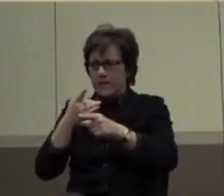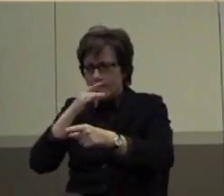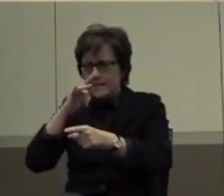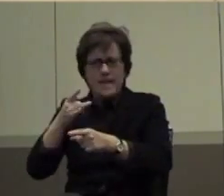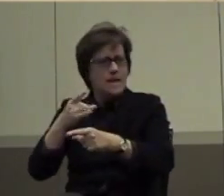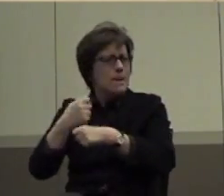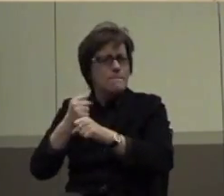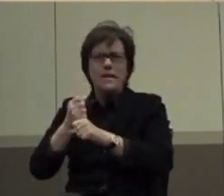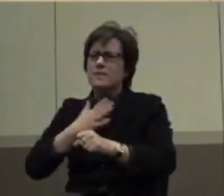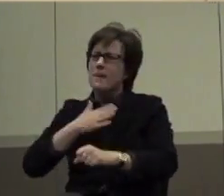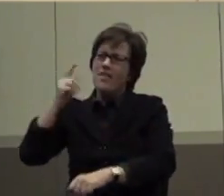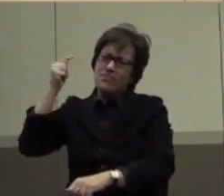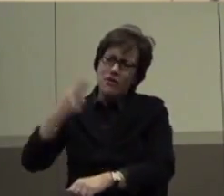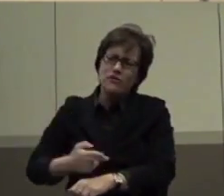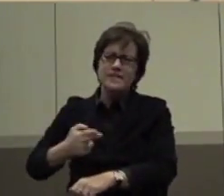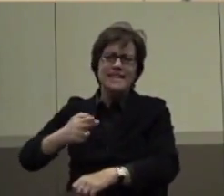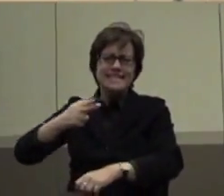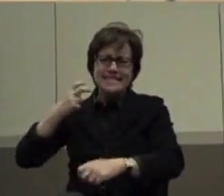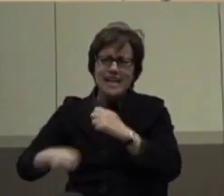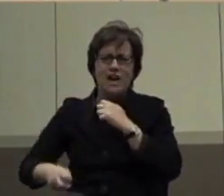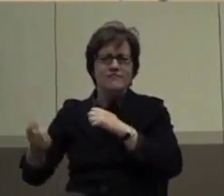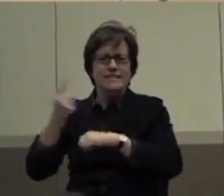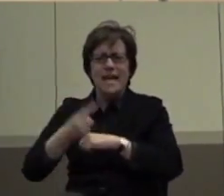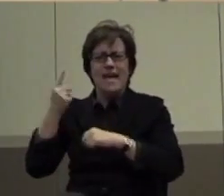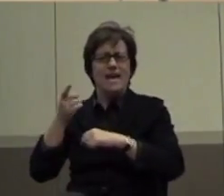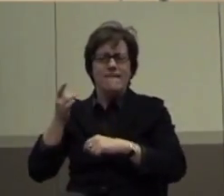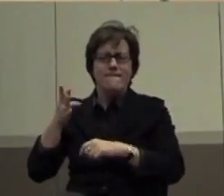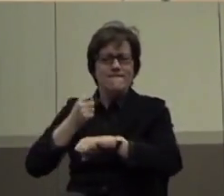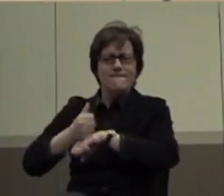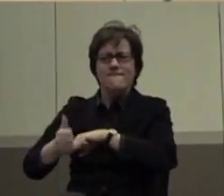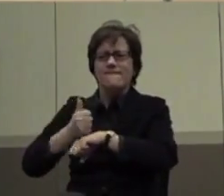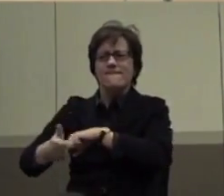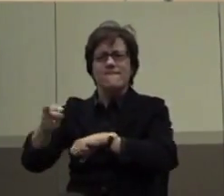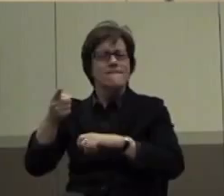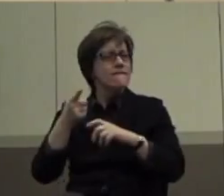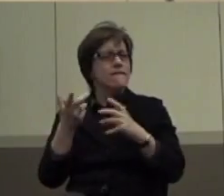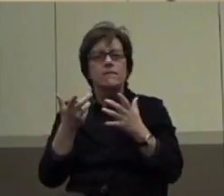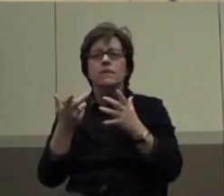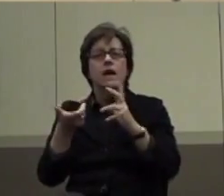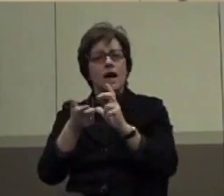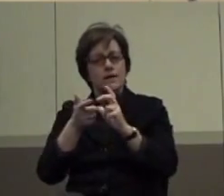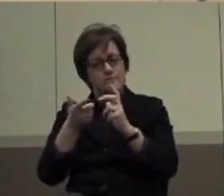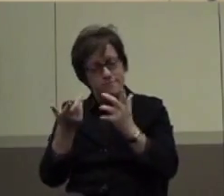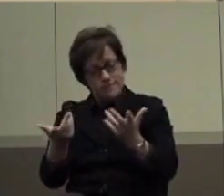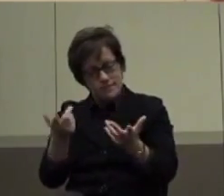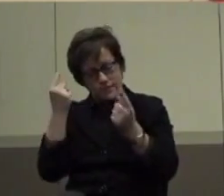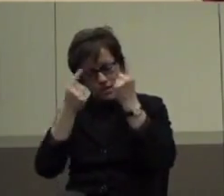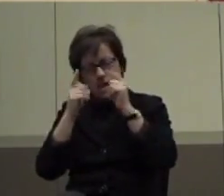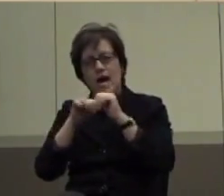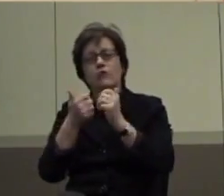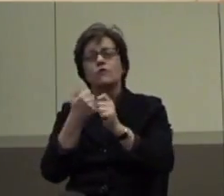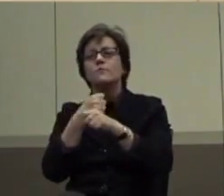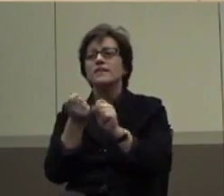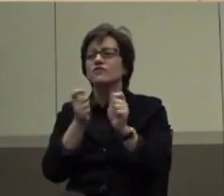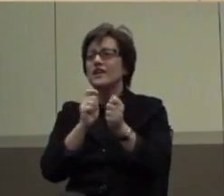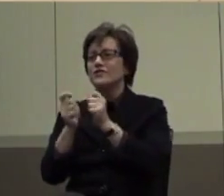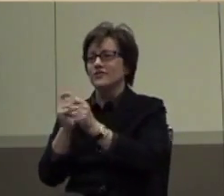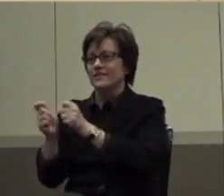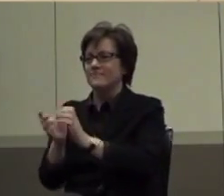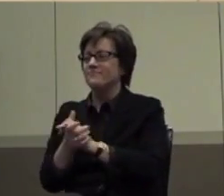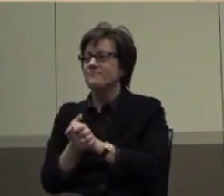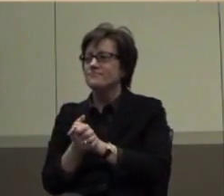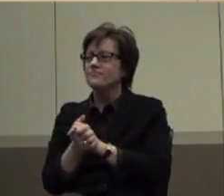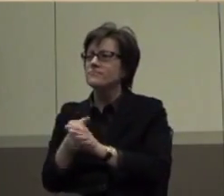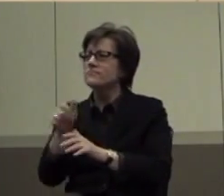my Thursdays difficult, and how am I going to make some changes here? Other questions or things that you're seeing in the